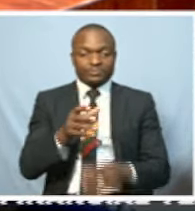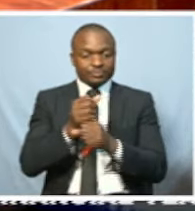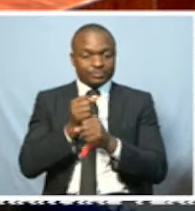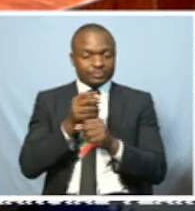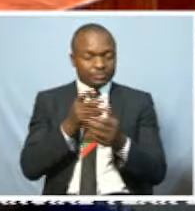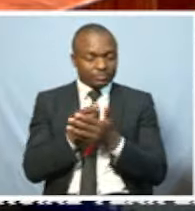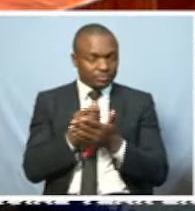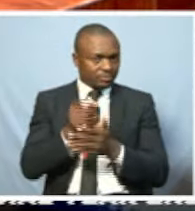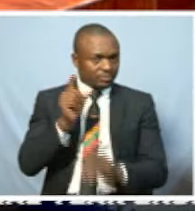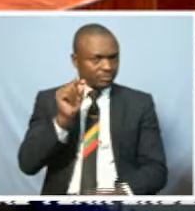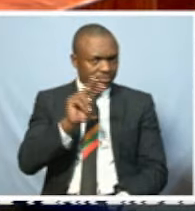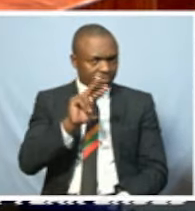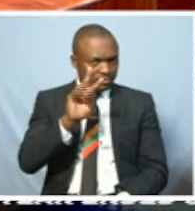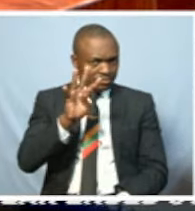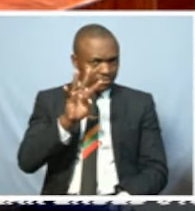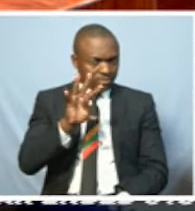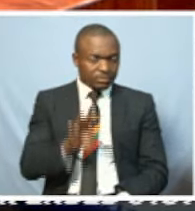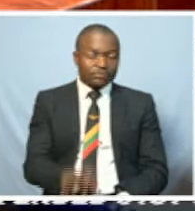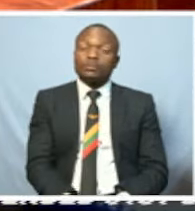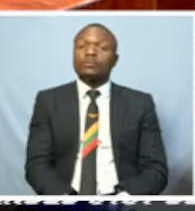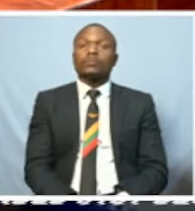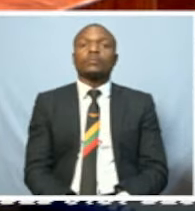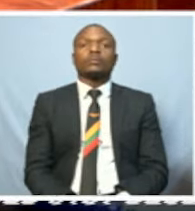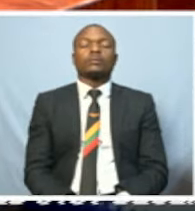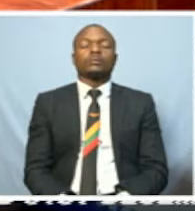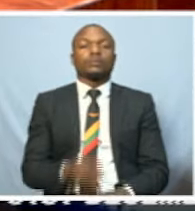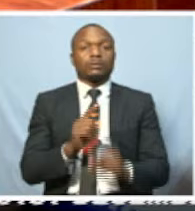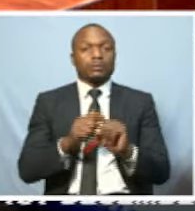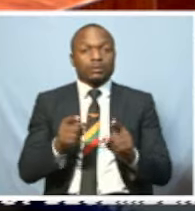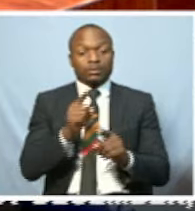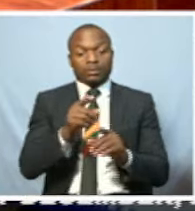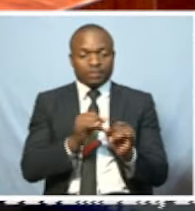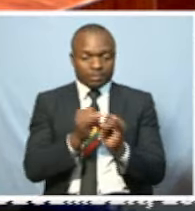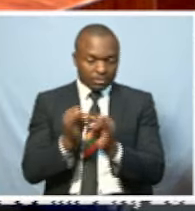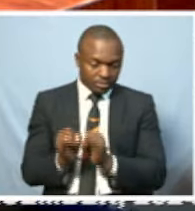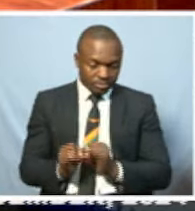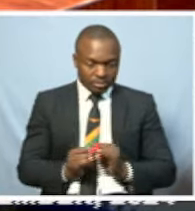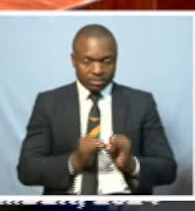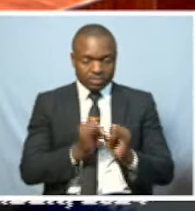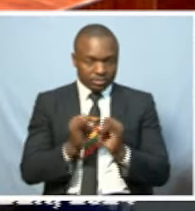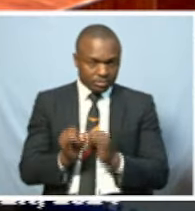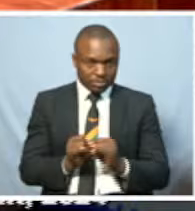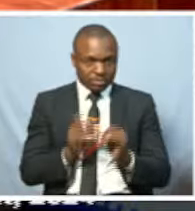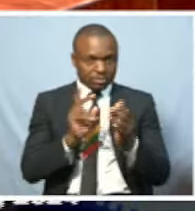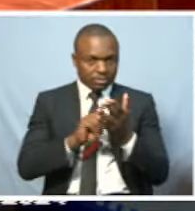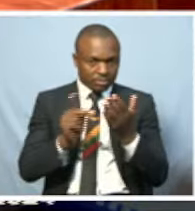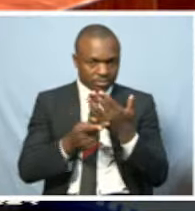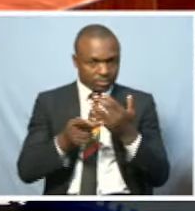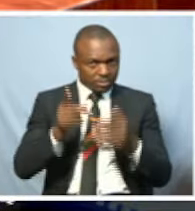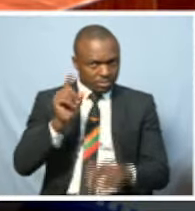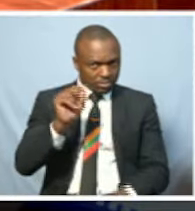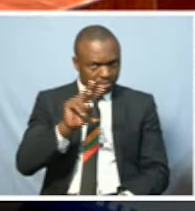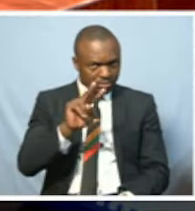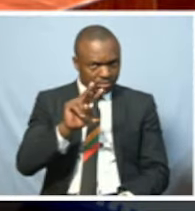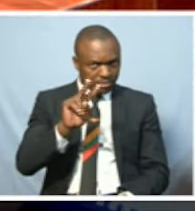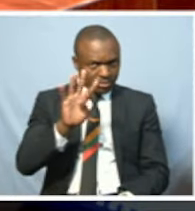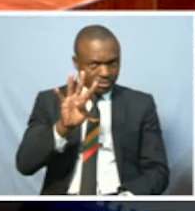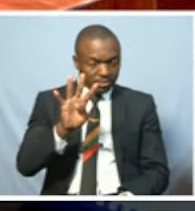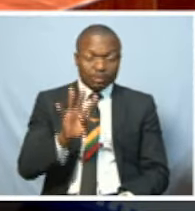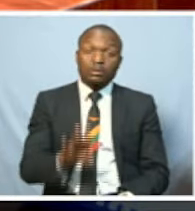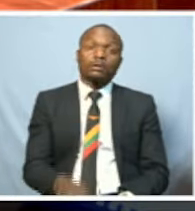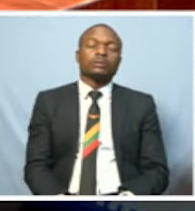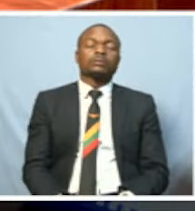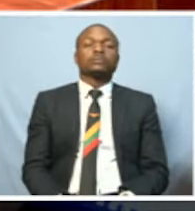for 2024, yet you are implementing programs for 2024,